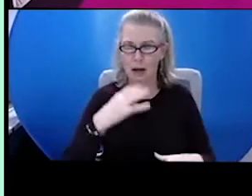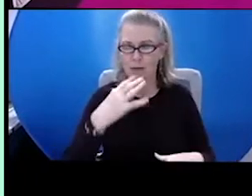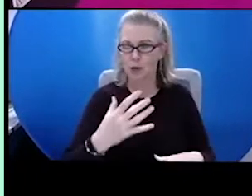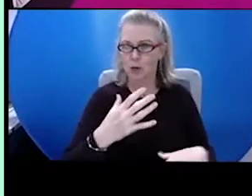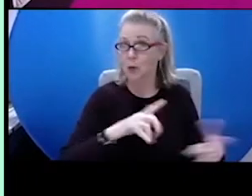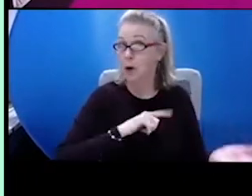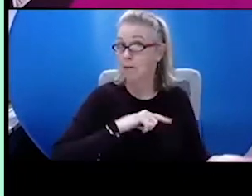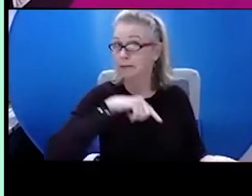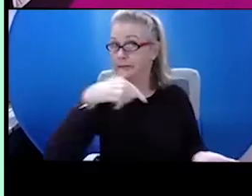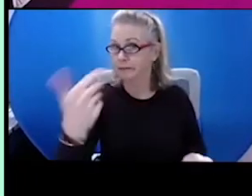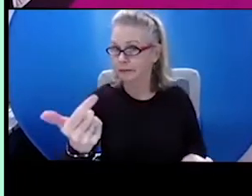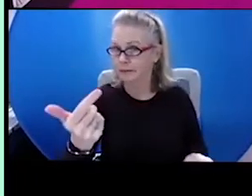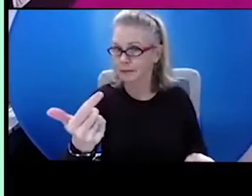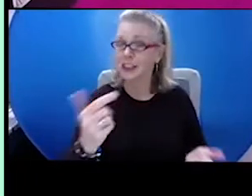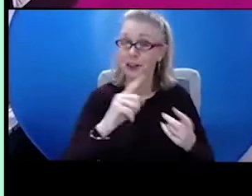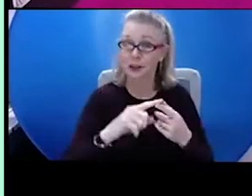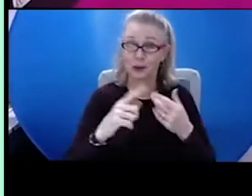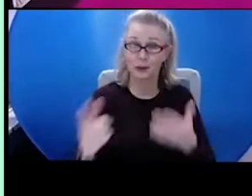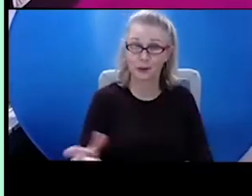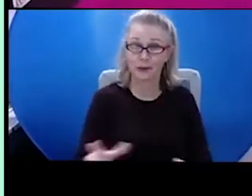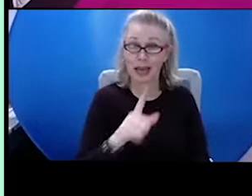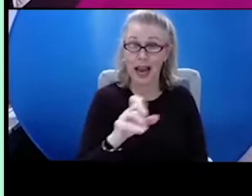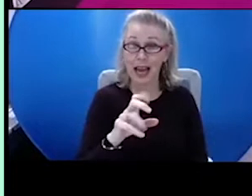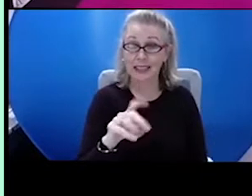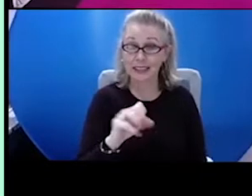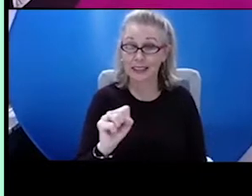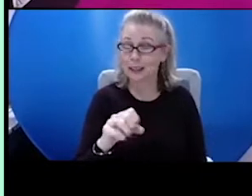mic to Le 18.